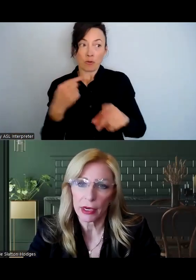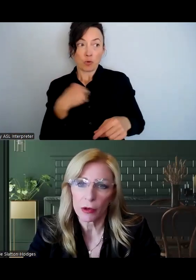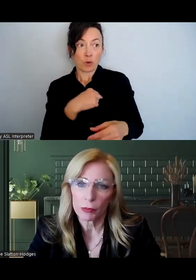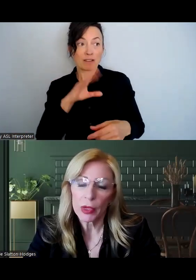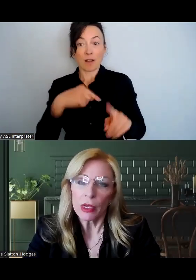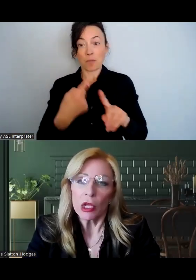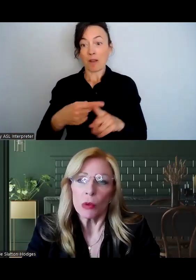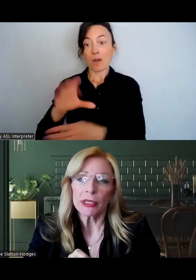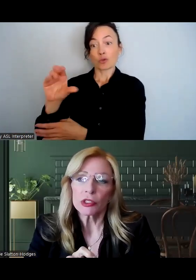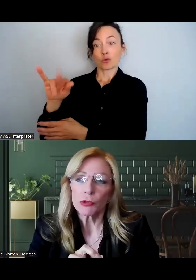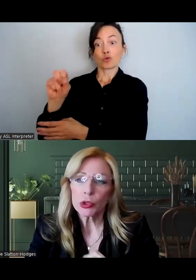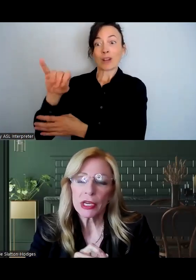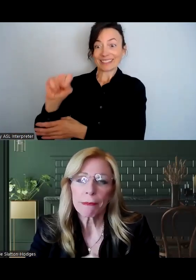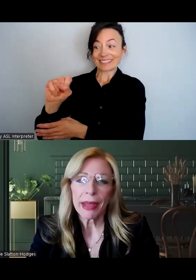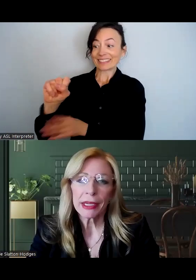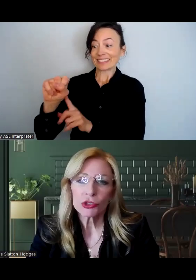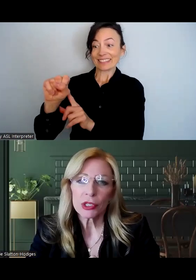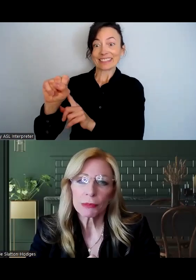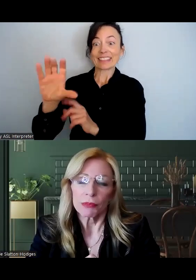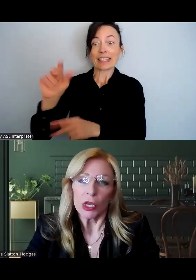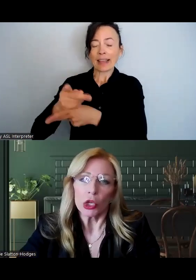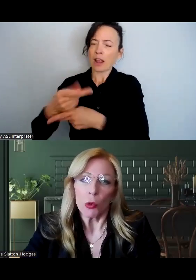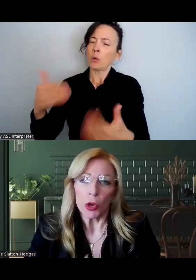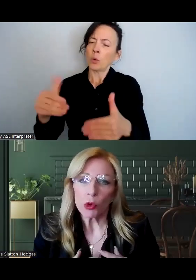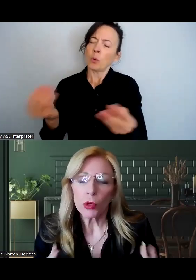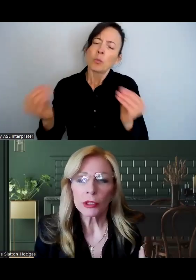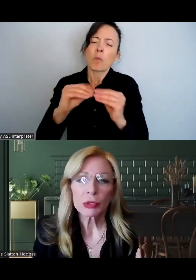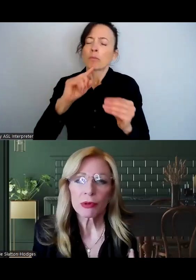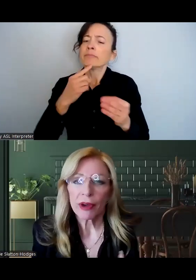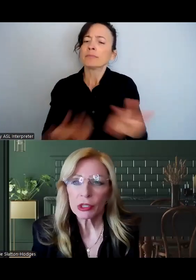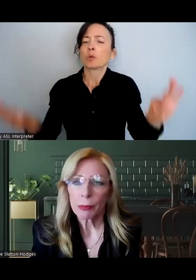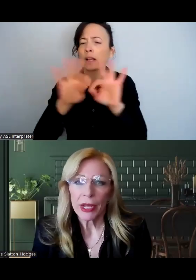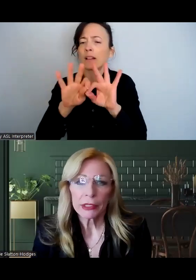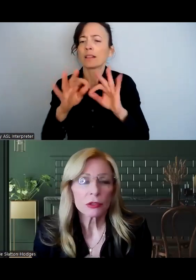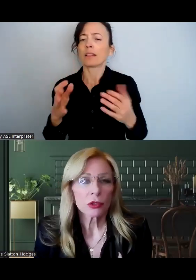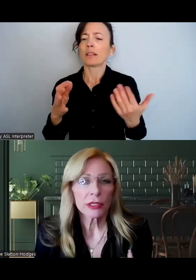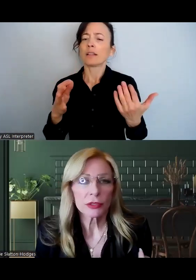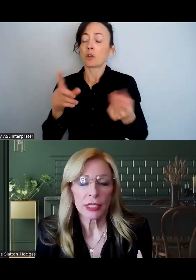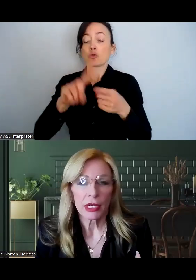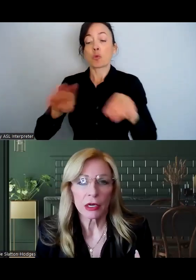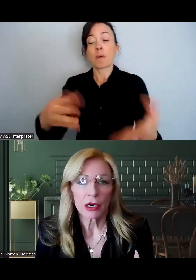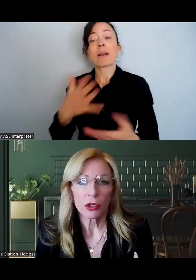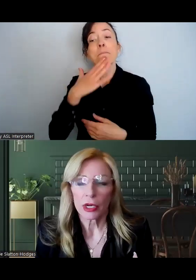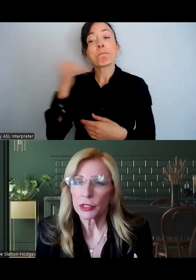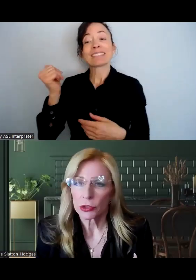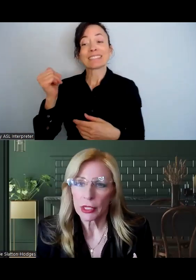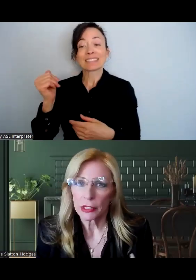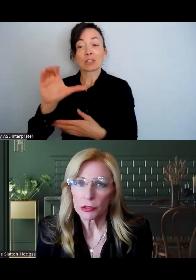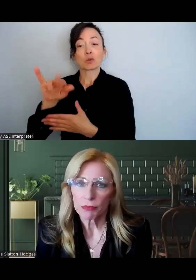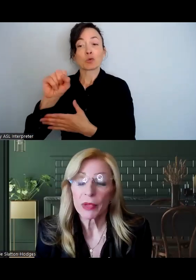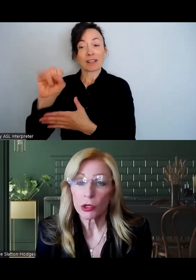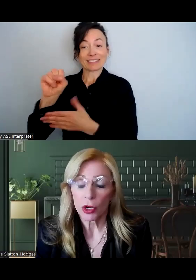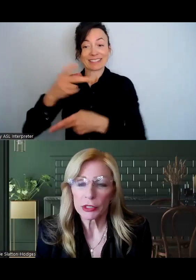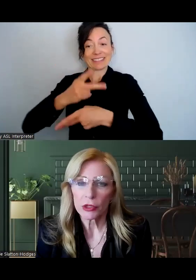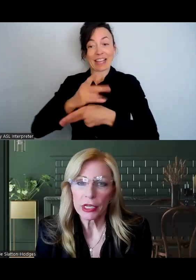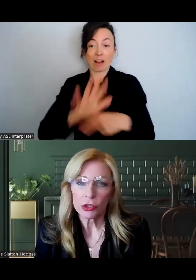crisis care. Because if you can imagine, in order to provide the best crisis care across our